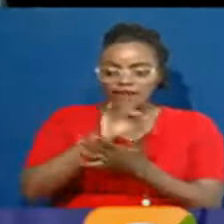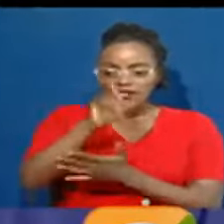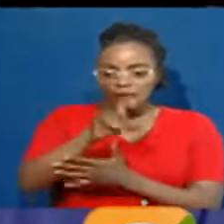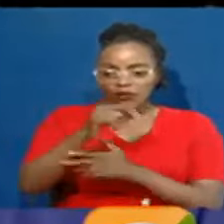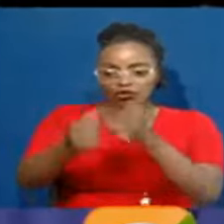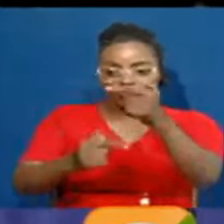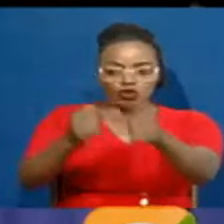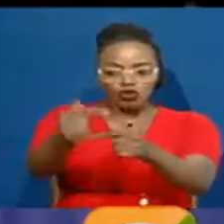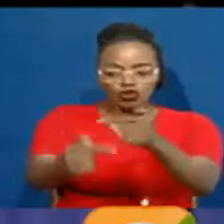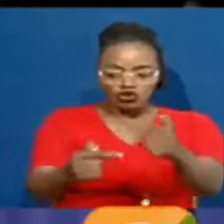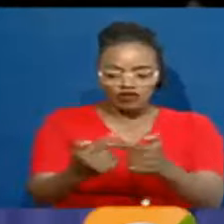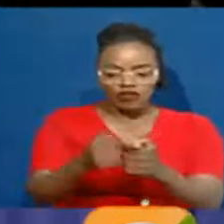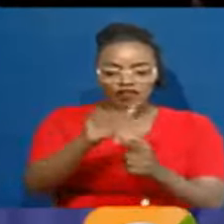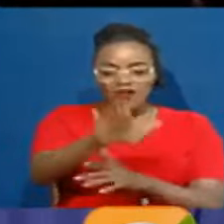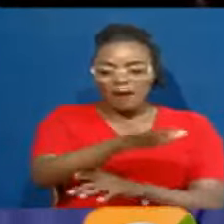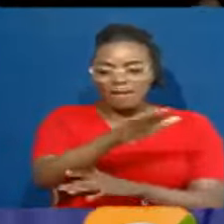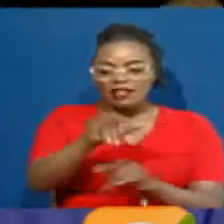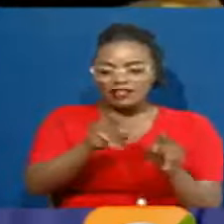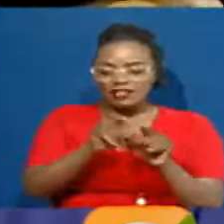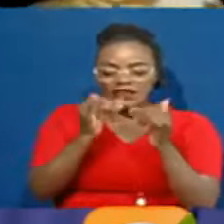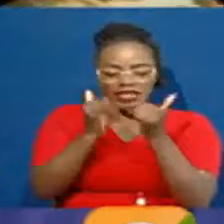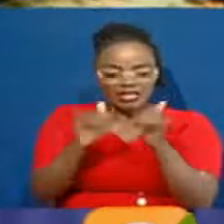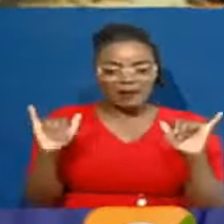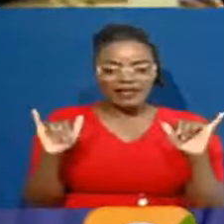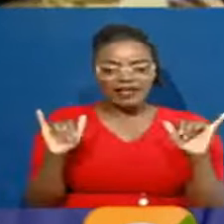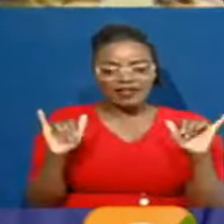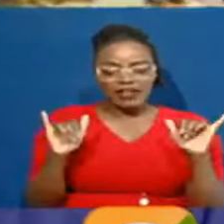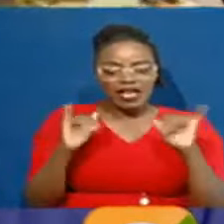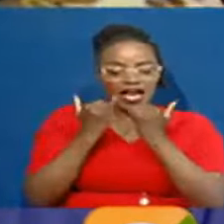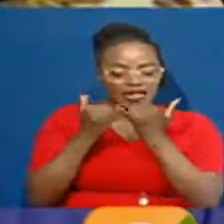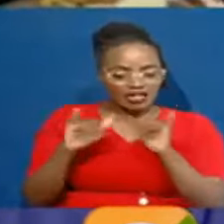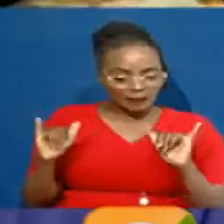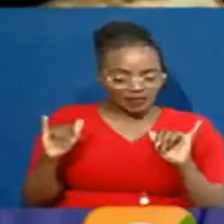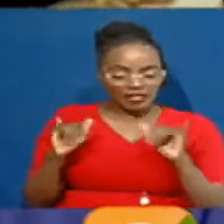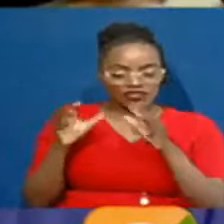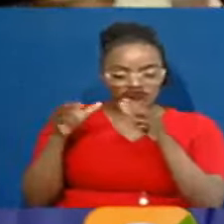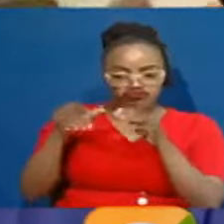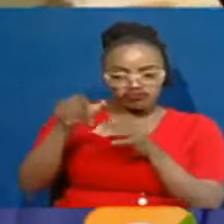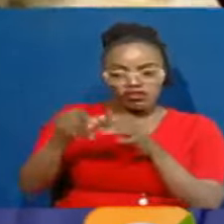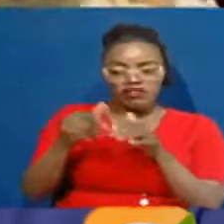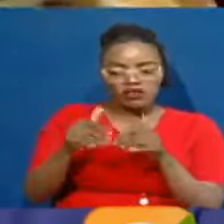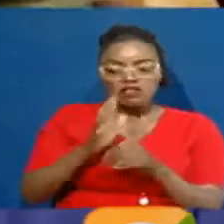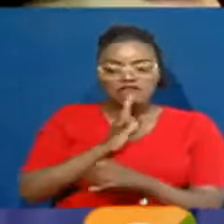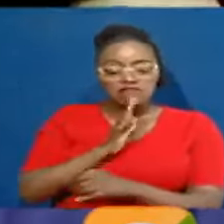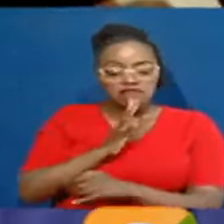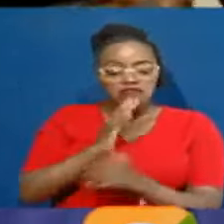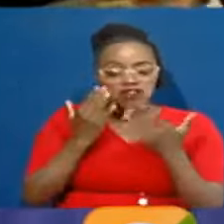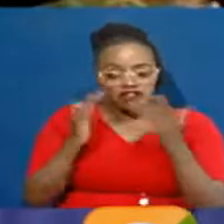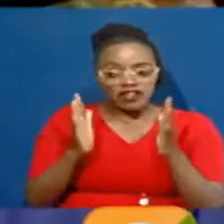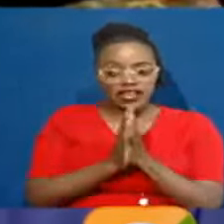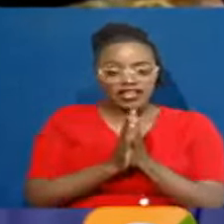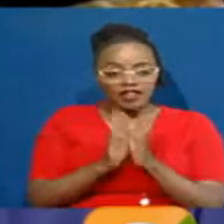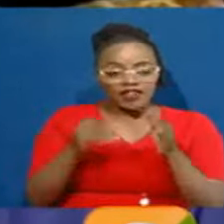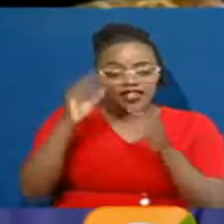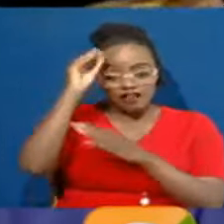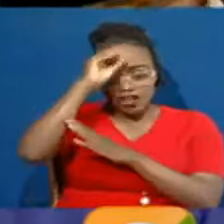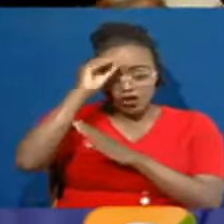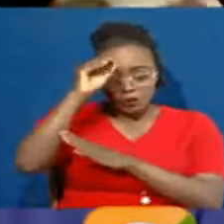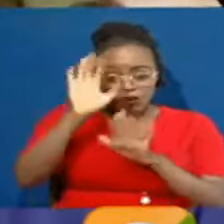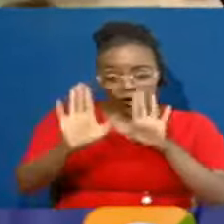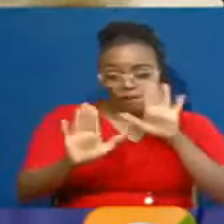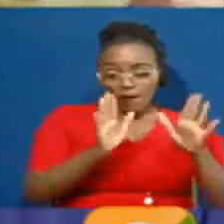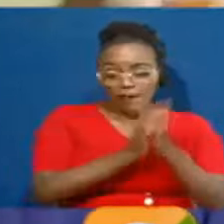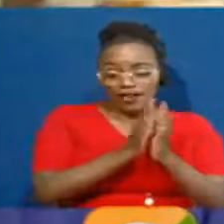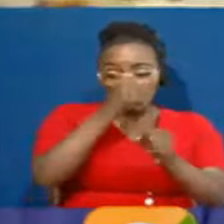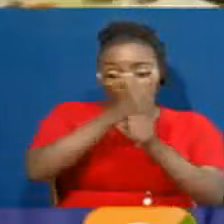on. And Parliament, being an independent entity, they have spoken and they have given their views, and